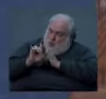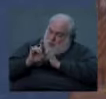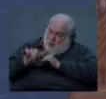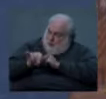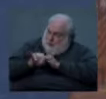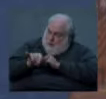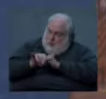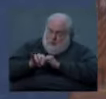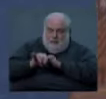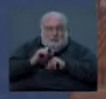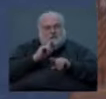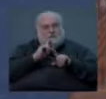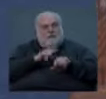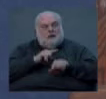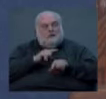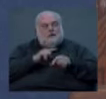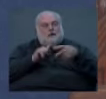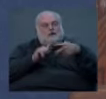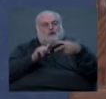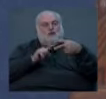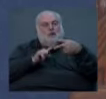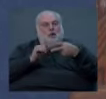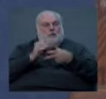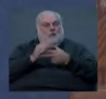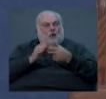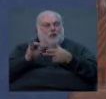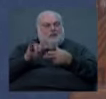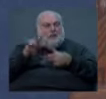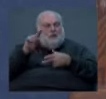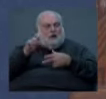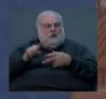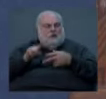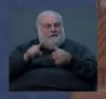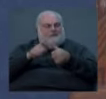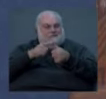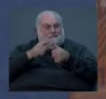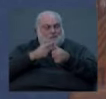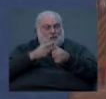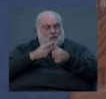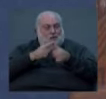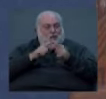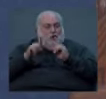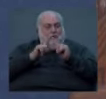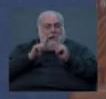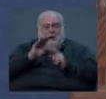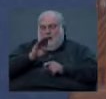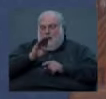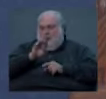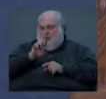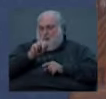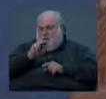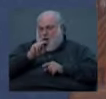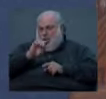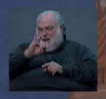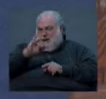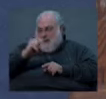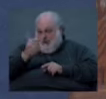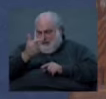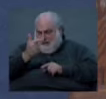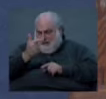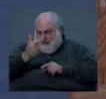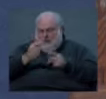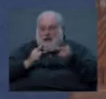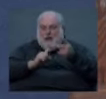Director Adcock, I think there's two aspects of that question. The first is we're talking about branding, and then Mr. Muse brought